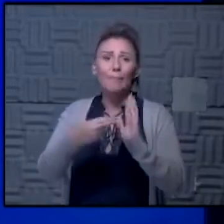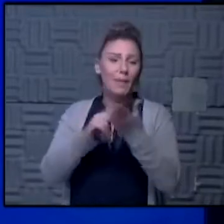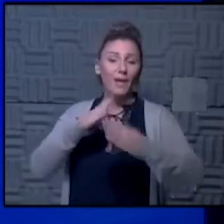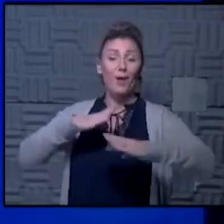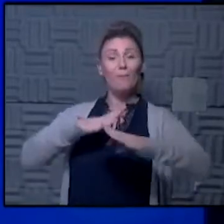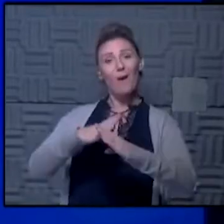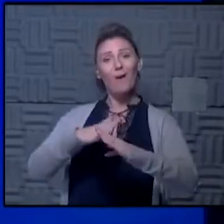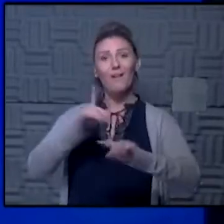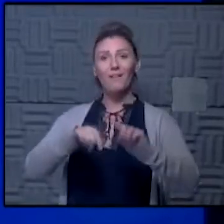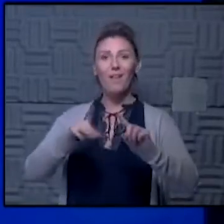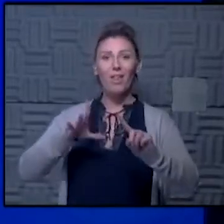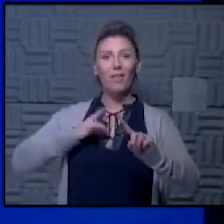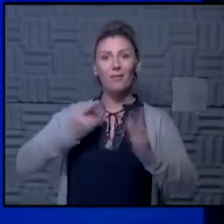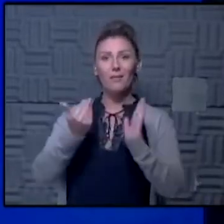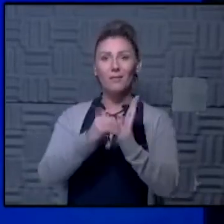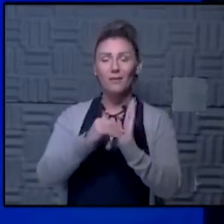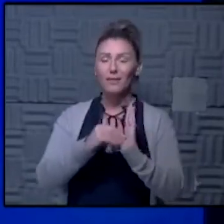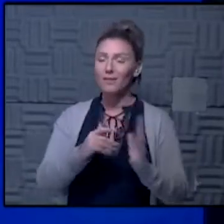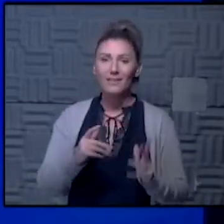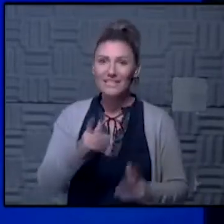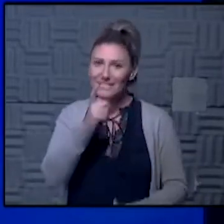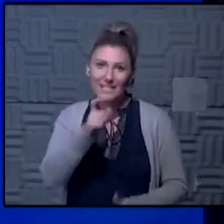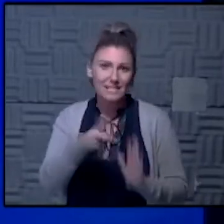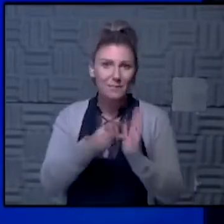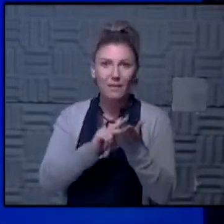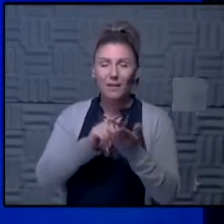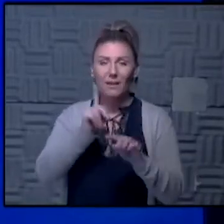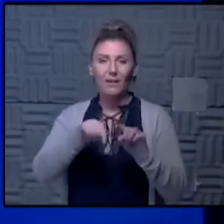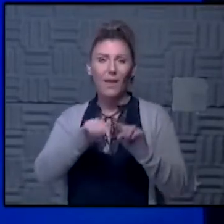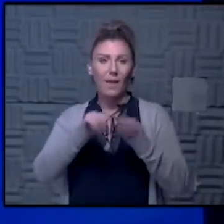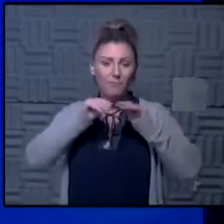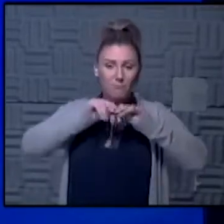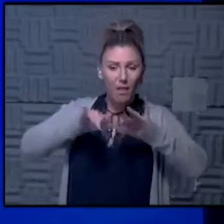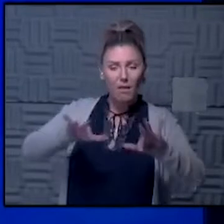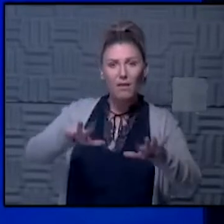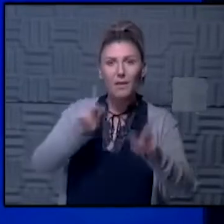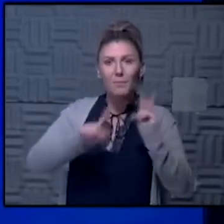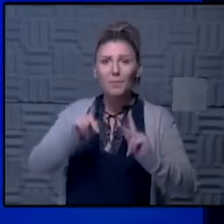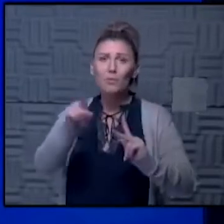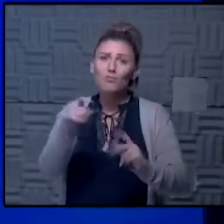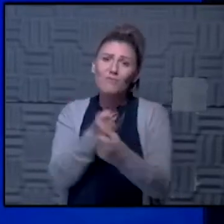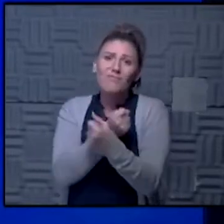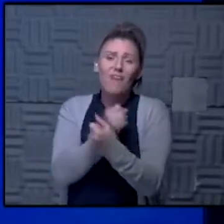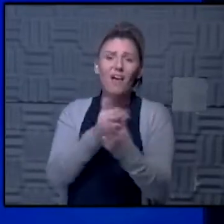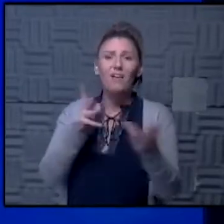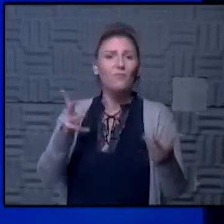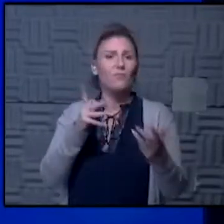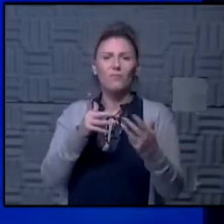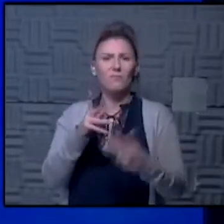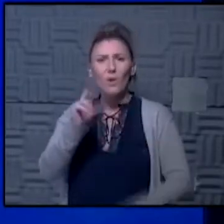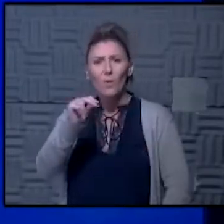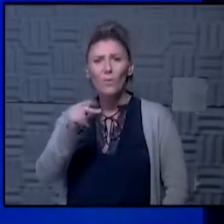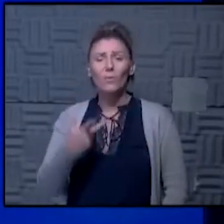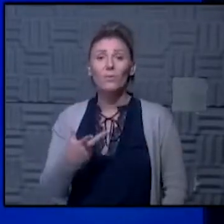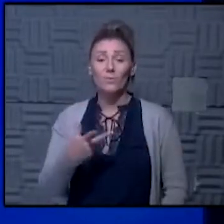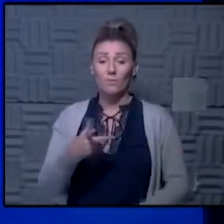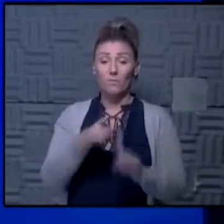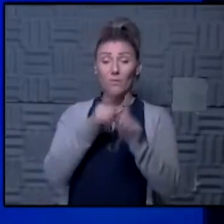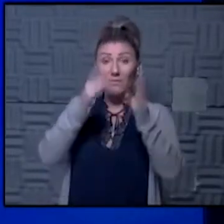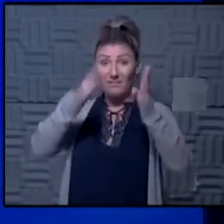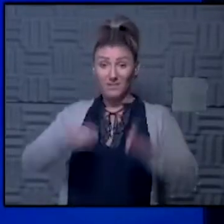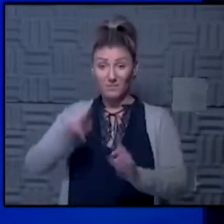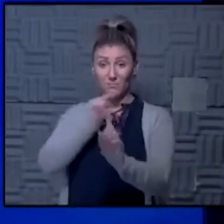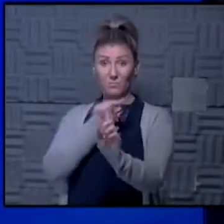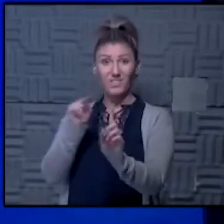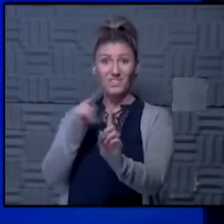They don't mean you can't get it again. They don't mean that you can't give it to the people that you're close to and love and care about. So From the individual perspective,